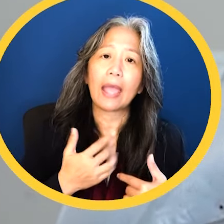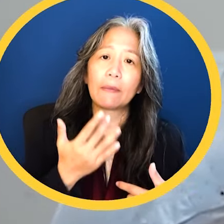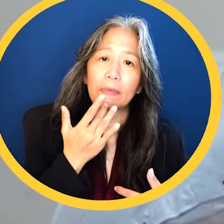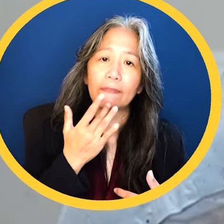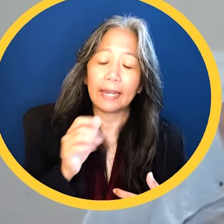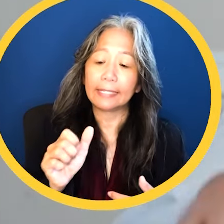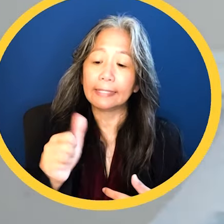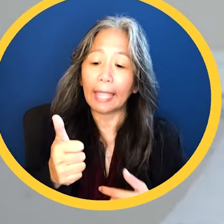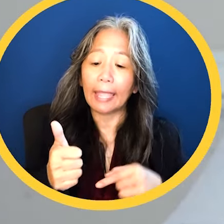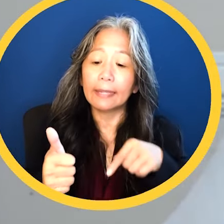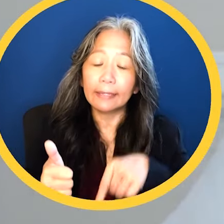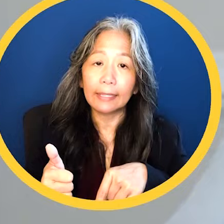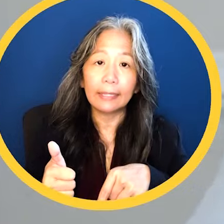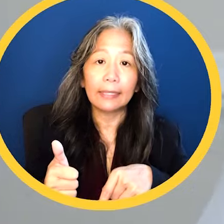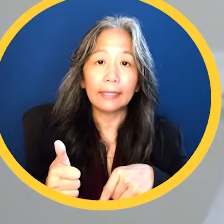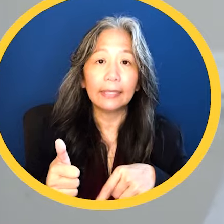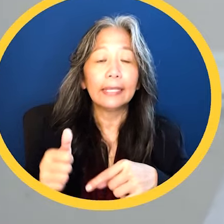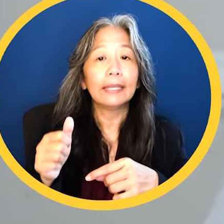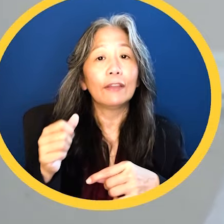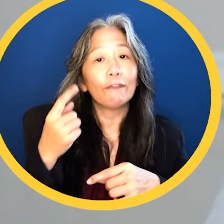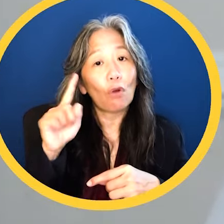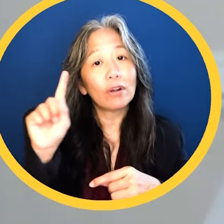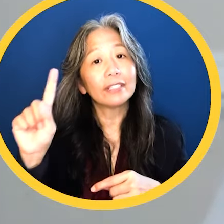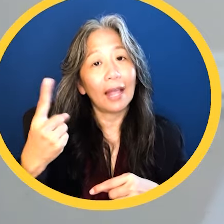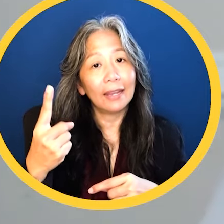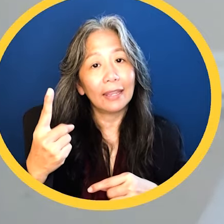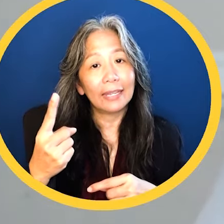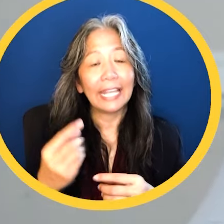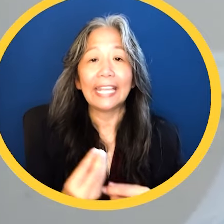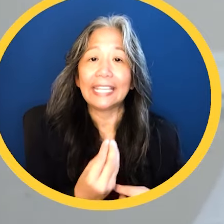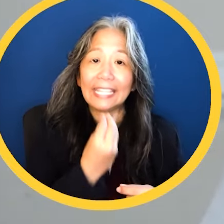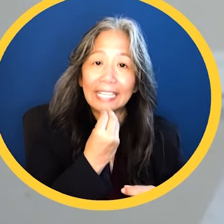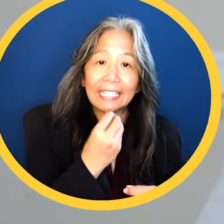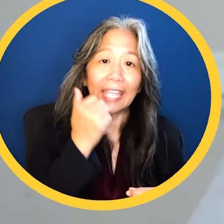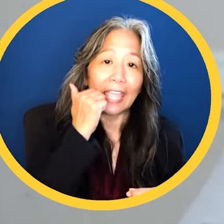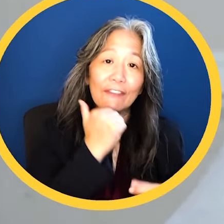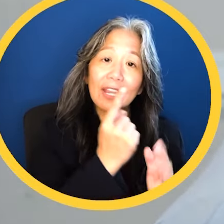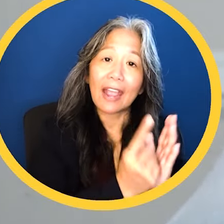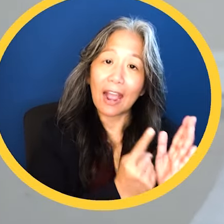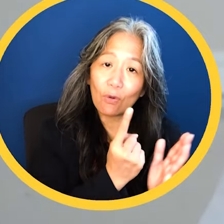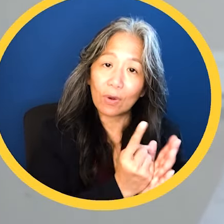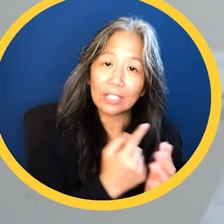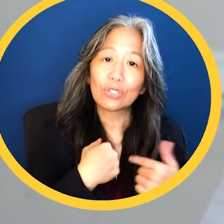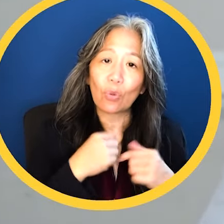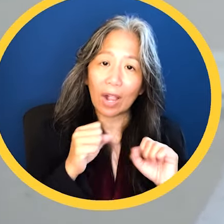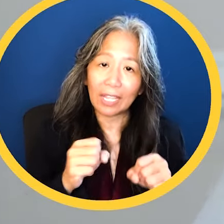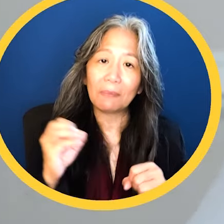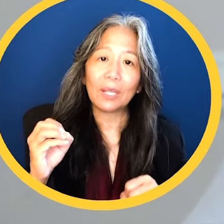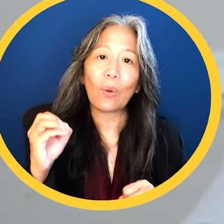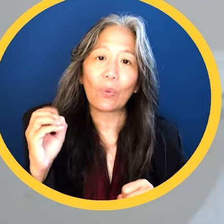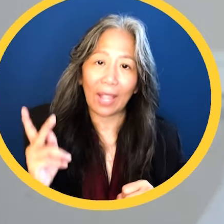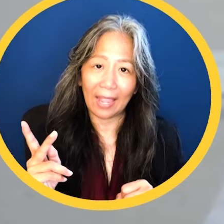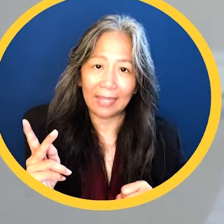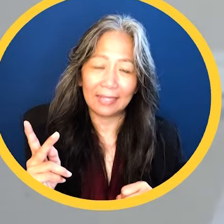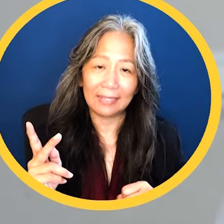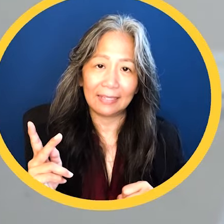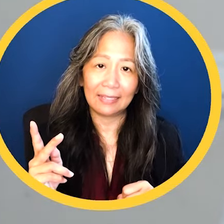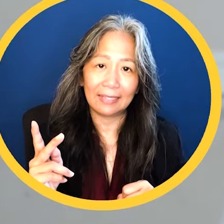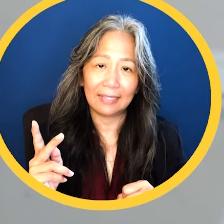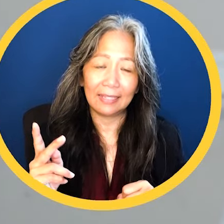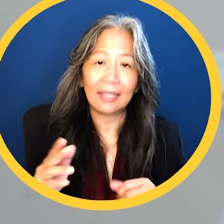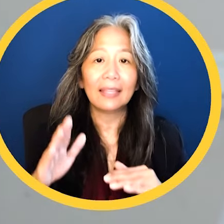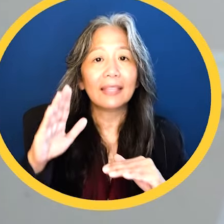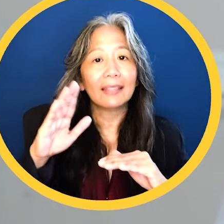rather buy 10 of these for a dollar and eat one every hour so that I could be